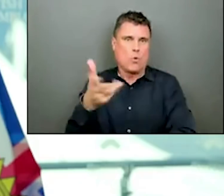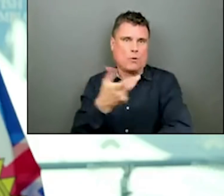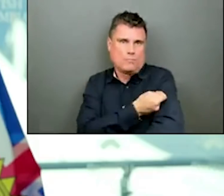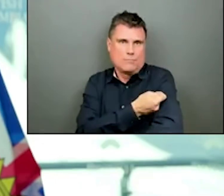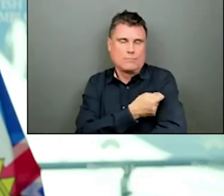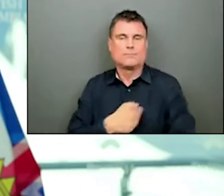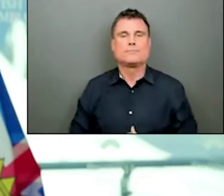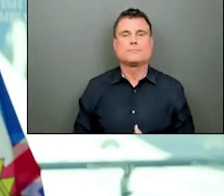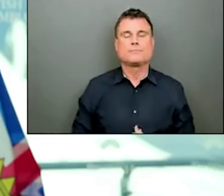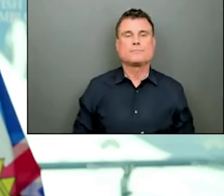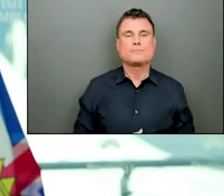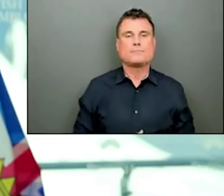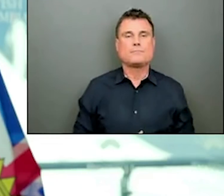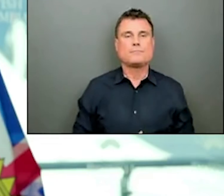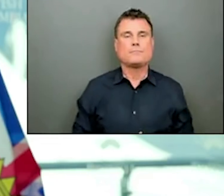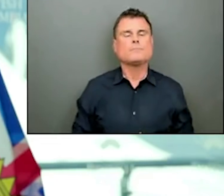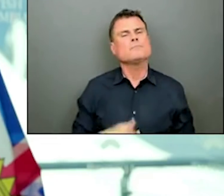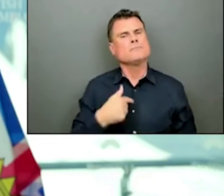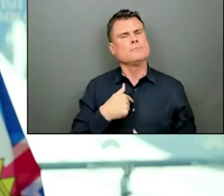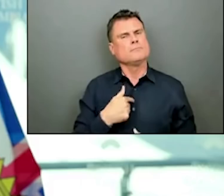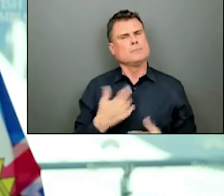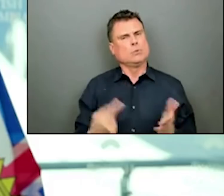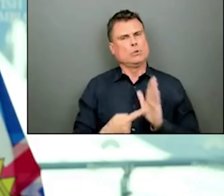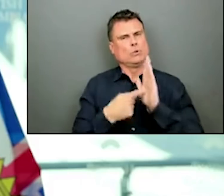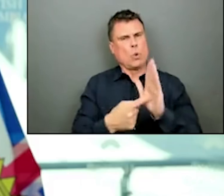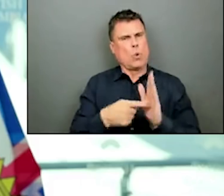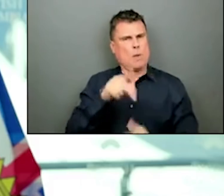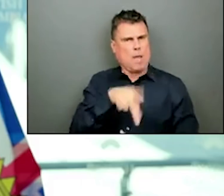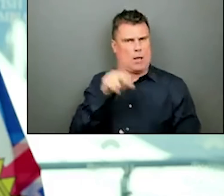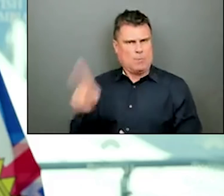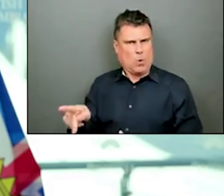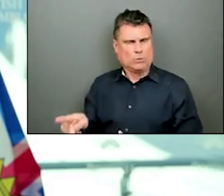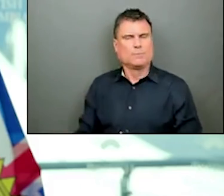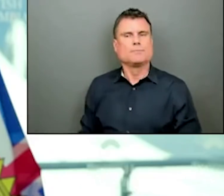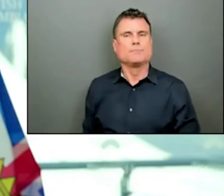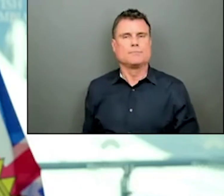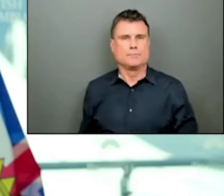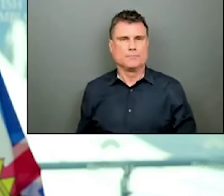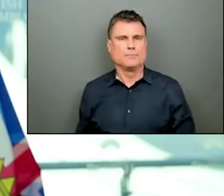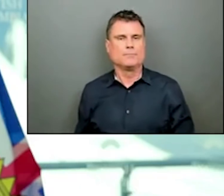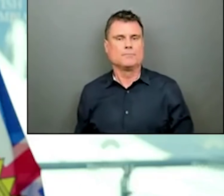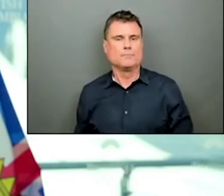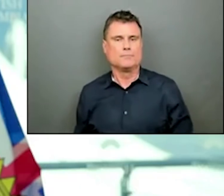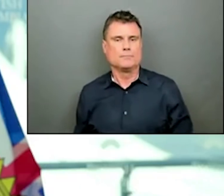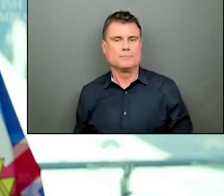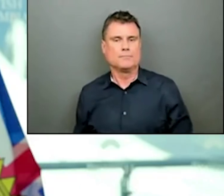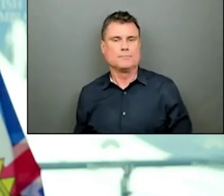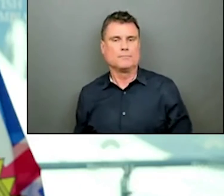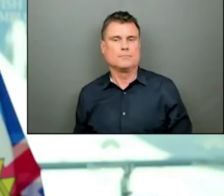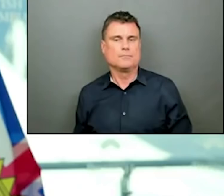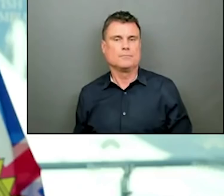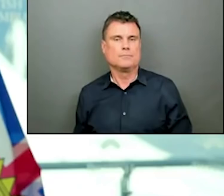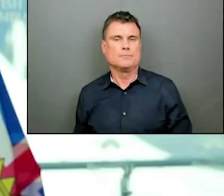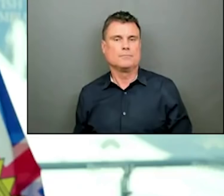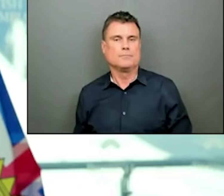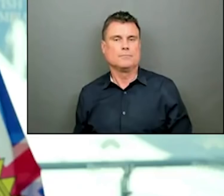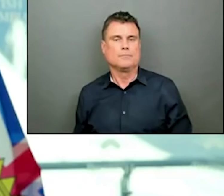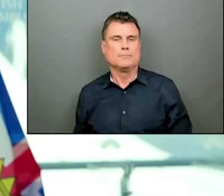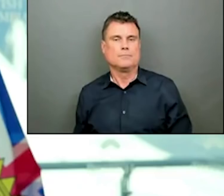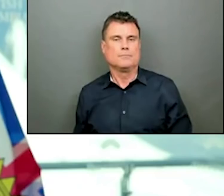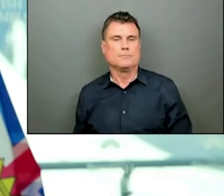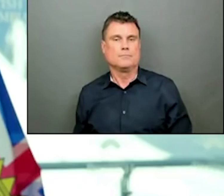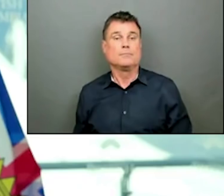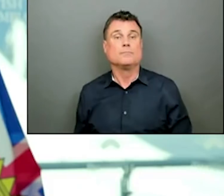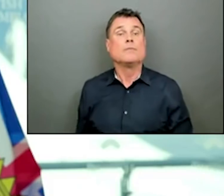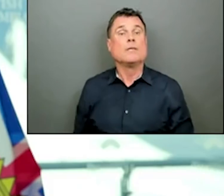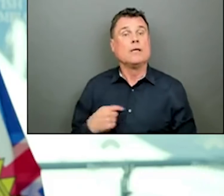I'm going to go to the presentation here. As we have we've shared, we're actively